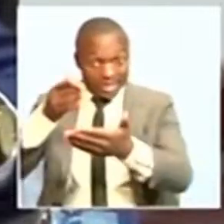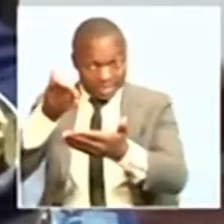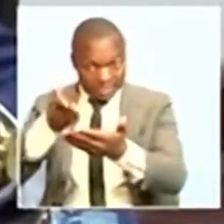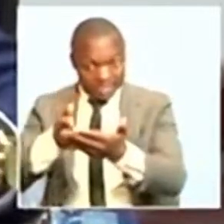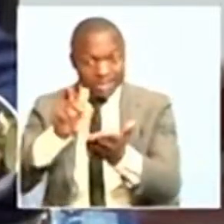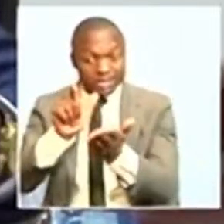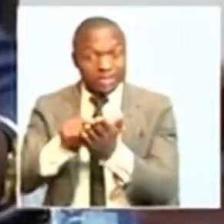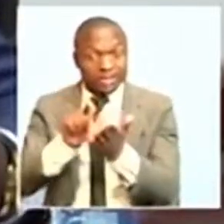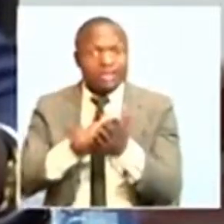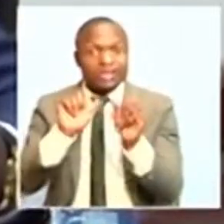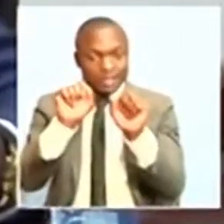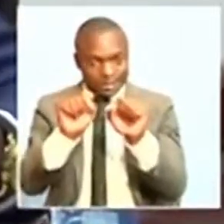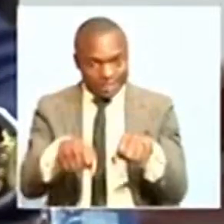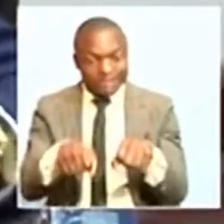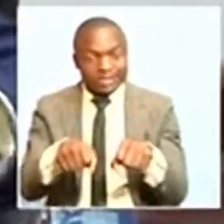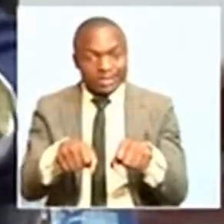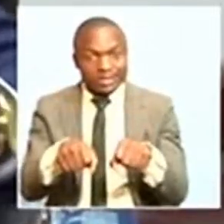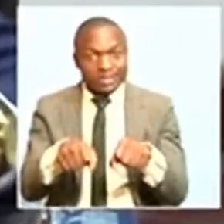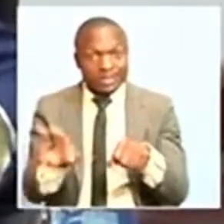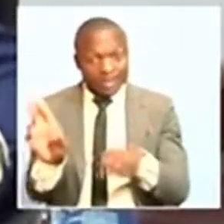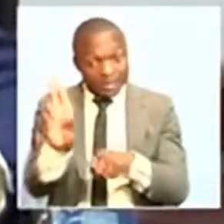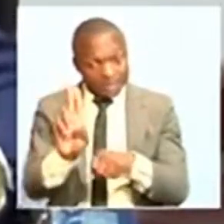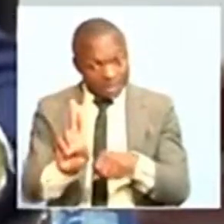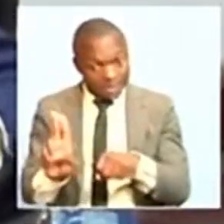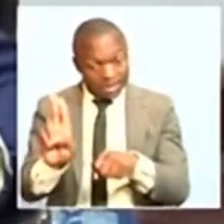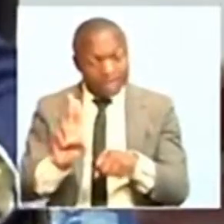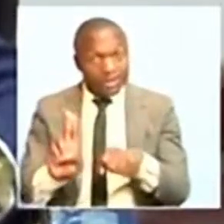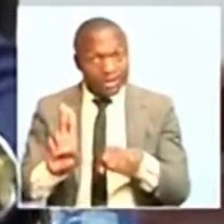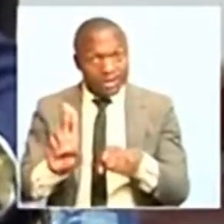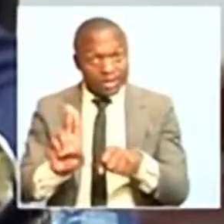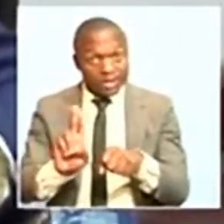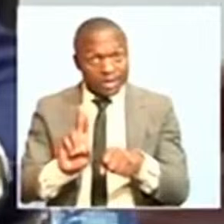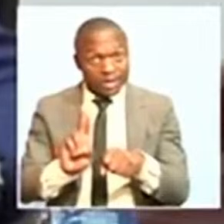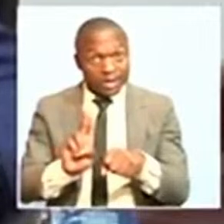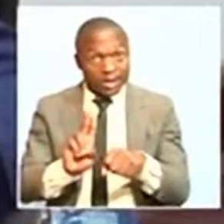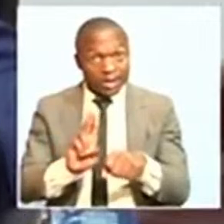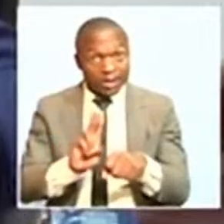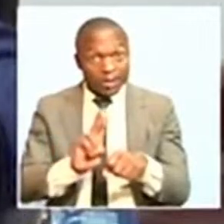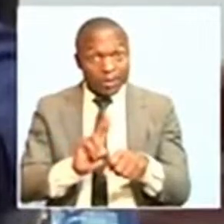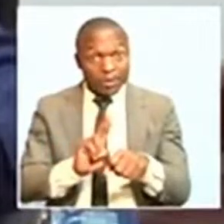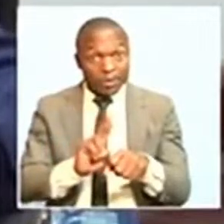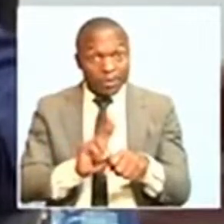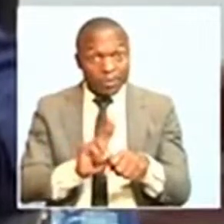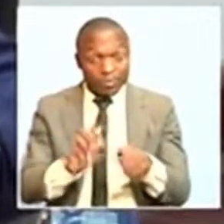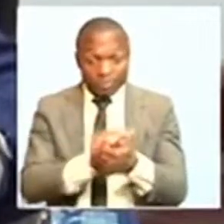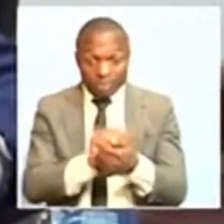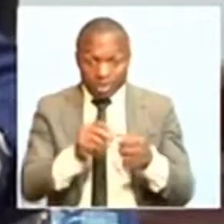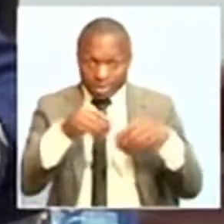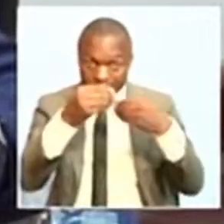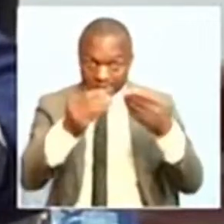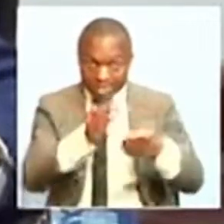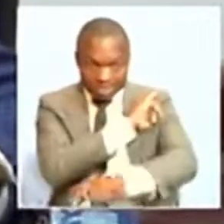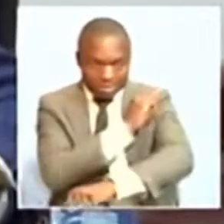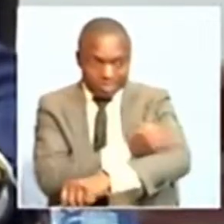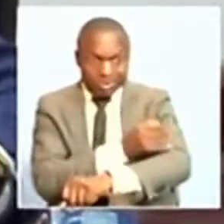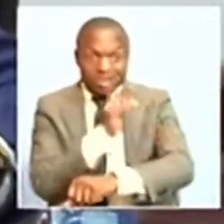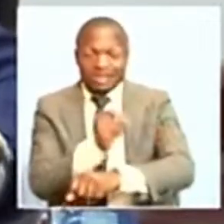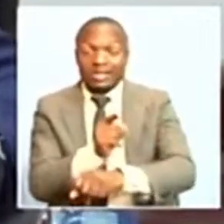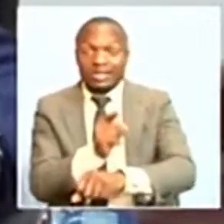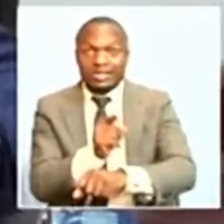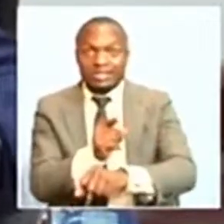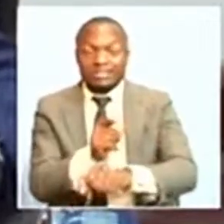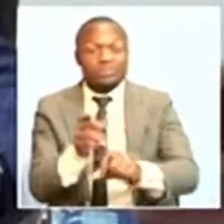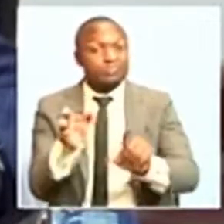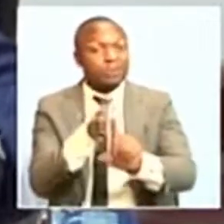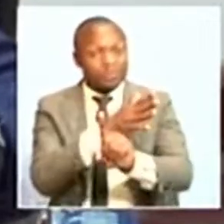be used to exploit by providing immunity to the officer. So there is still a potential for abuse.